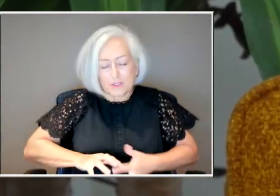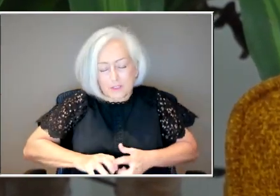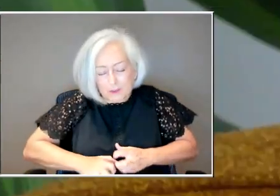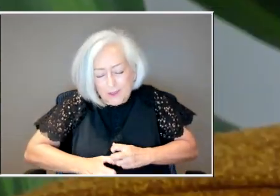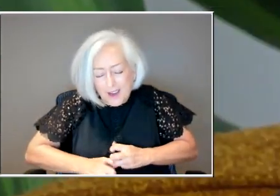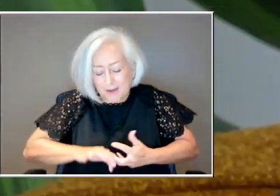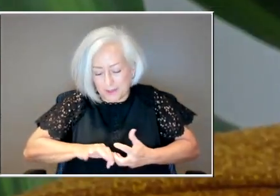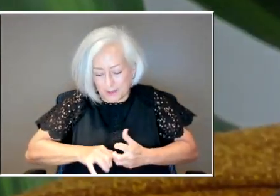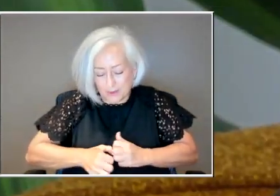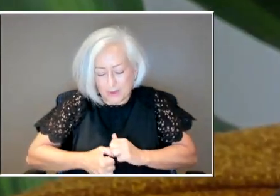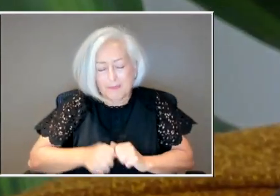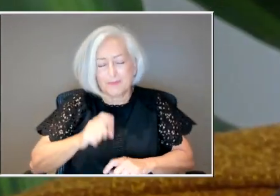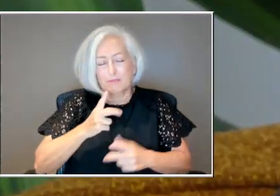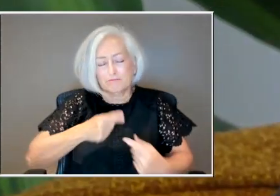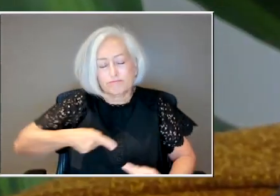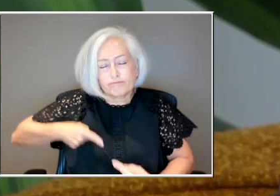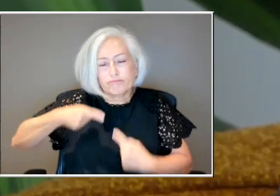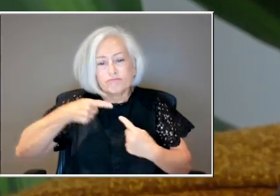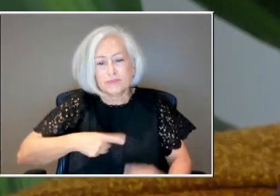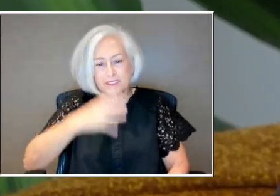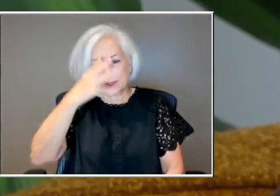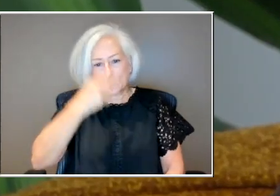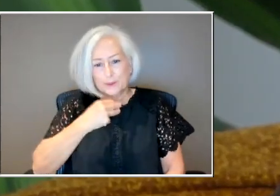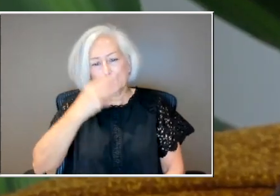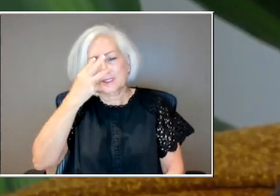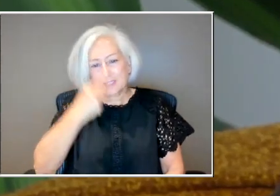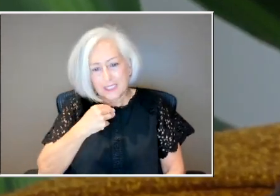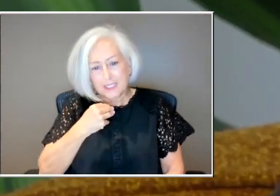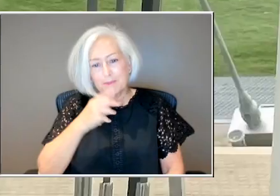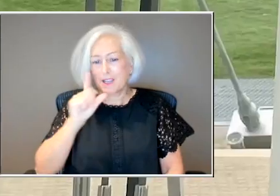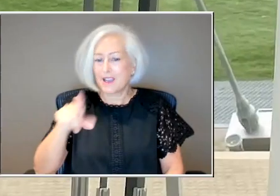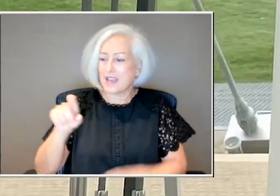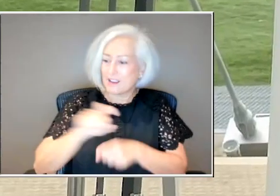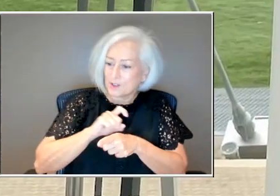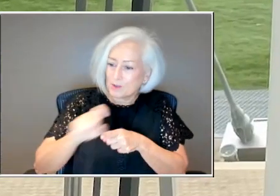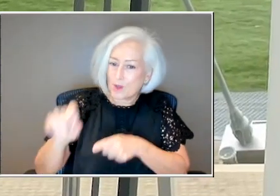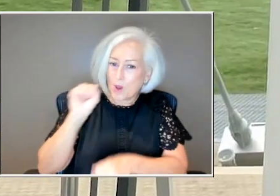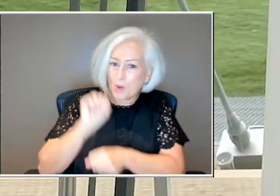at night, having to call into work and say sorry, I'm not gonna make it.